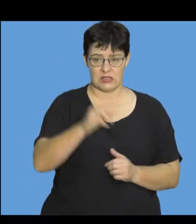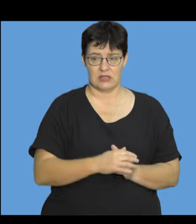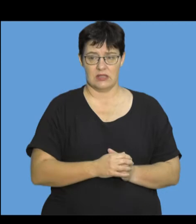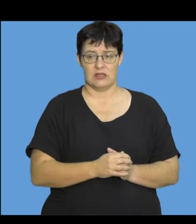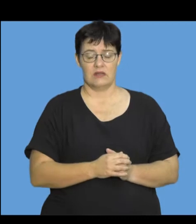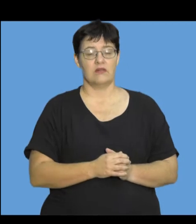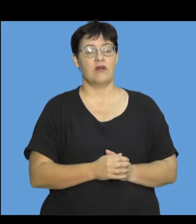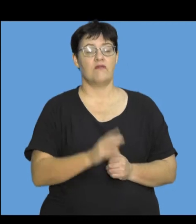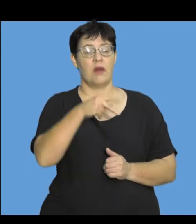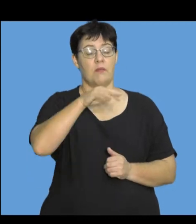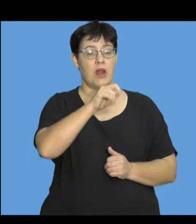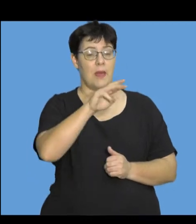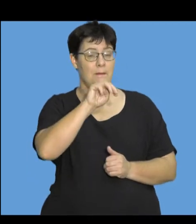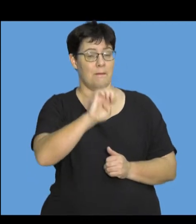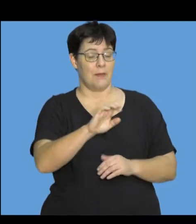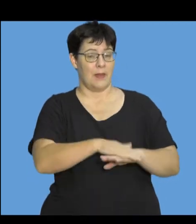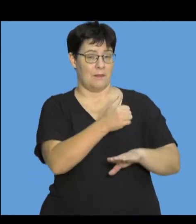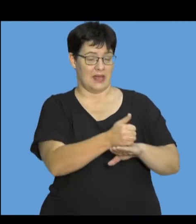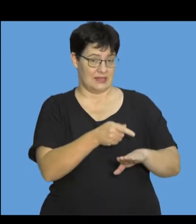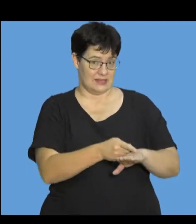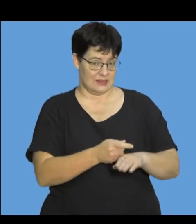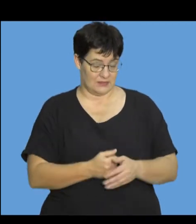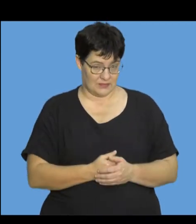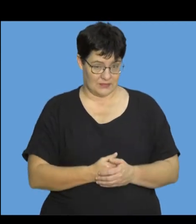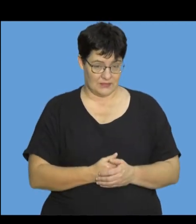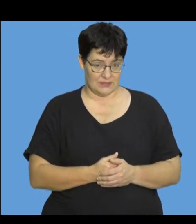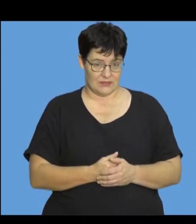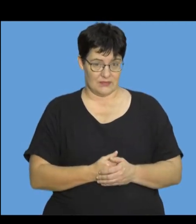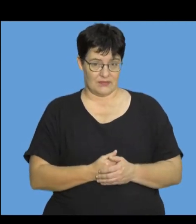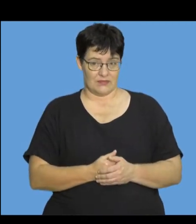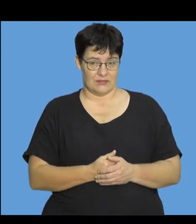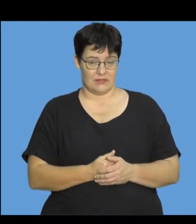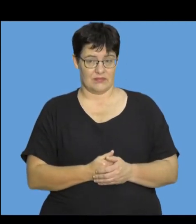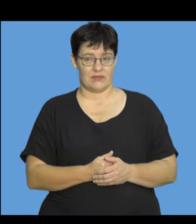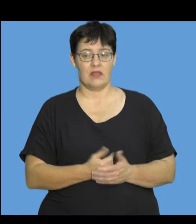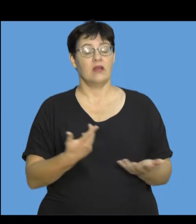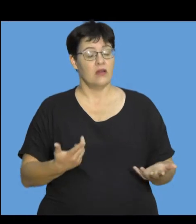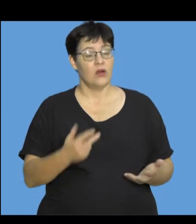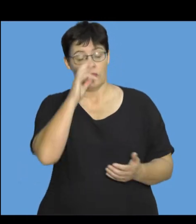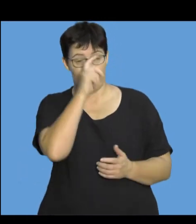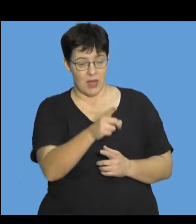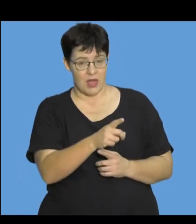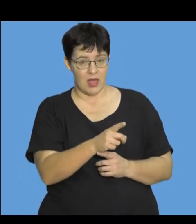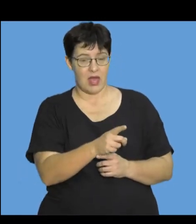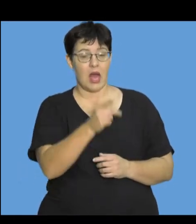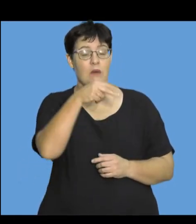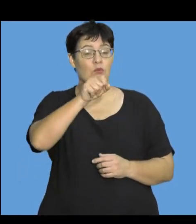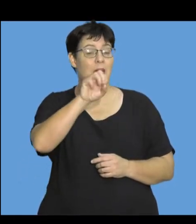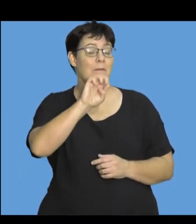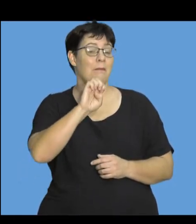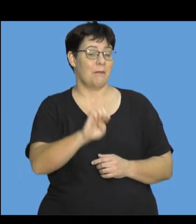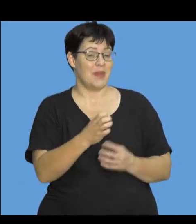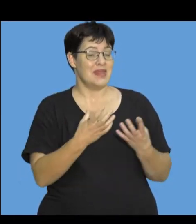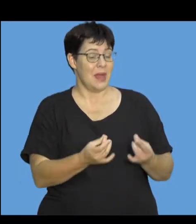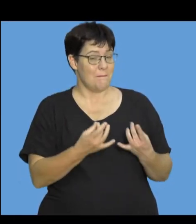and also the concept of a prime base, right, or prime basis. Remember that prime numbers will be